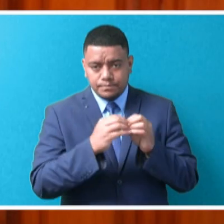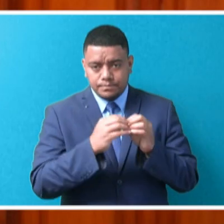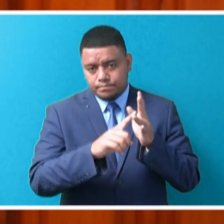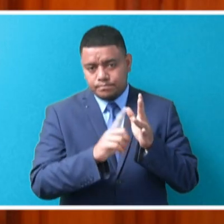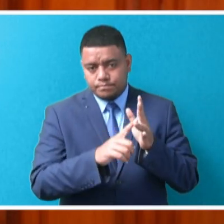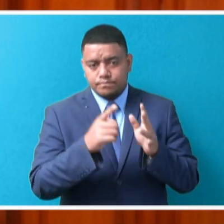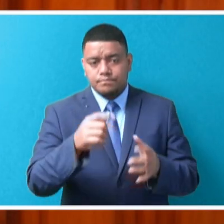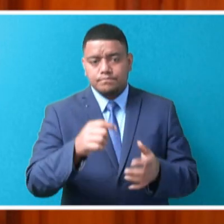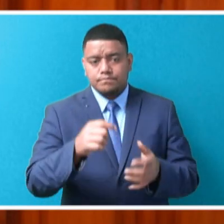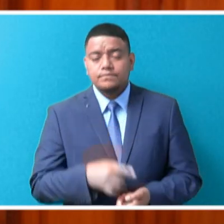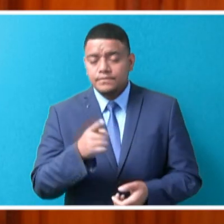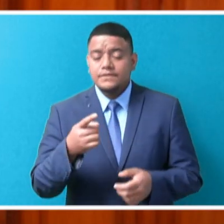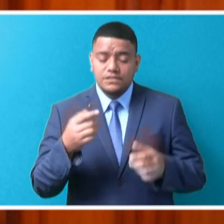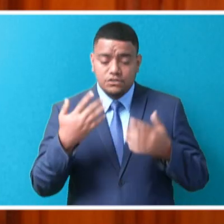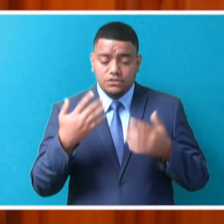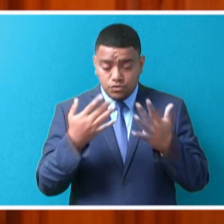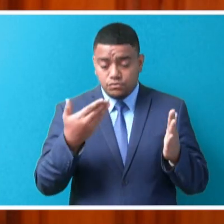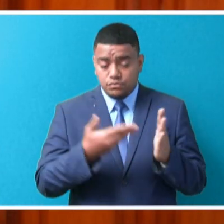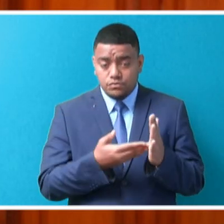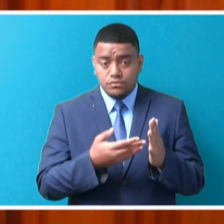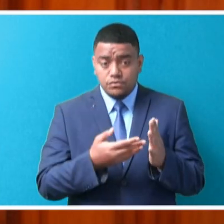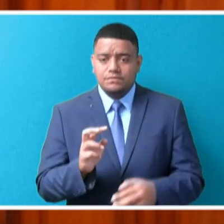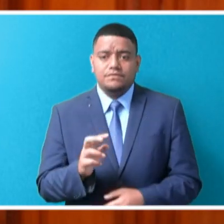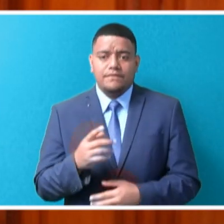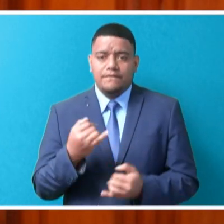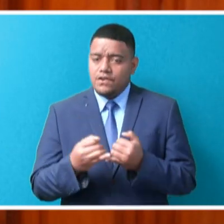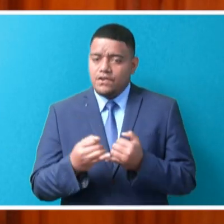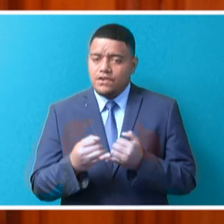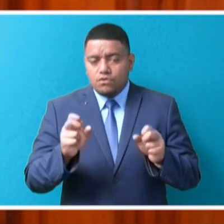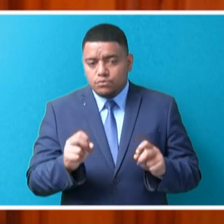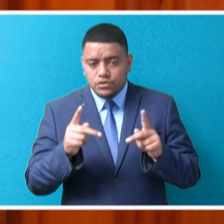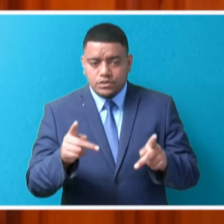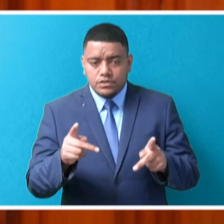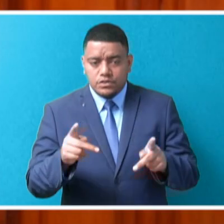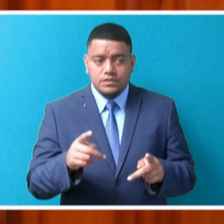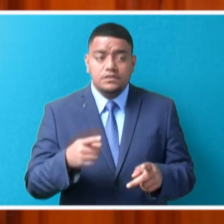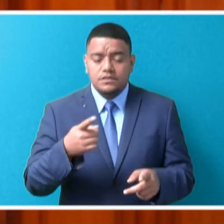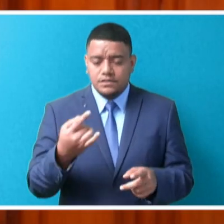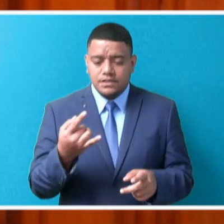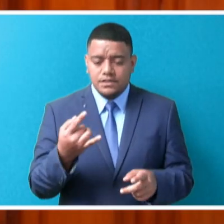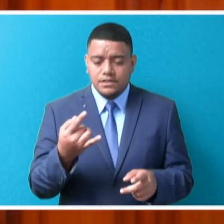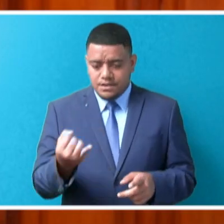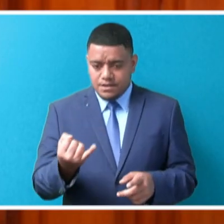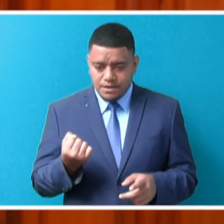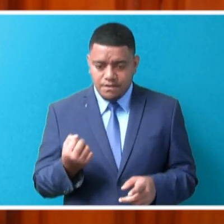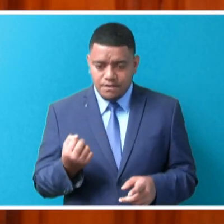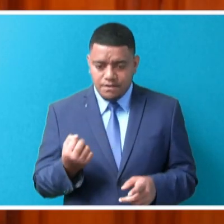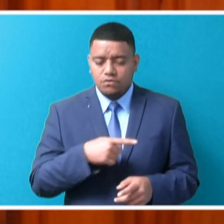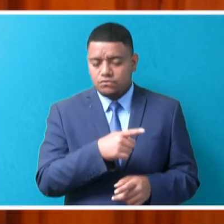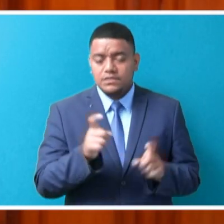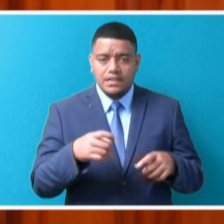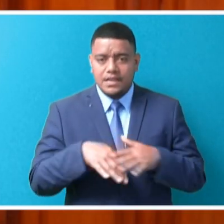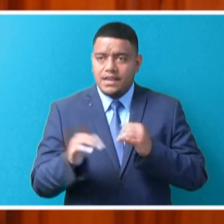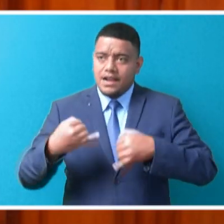non-timber forest product represent a significant opportunity to broaden income stream for rural and maritime